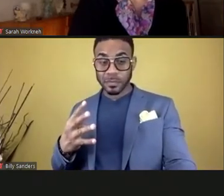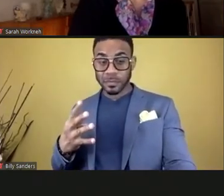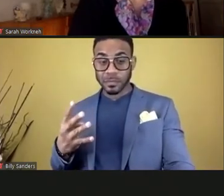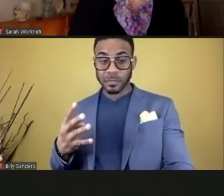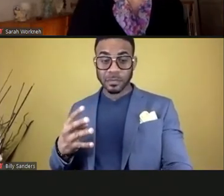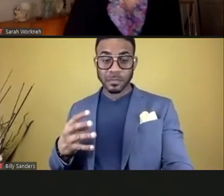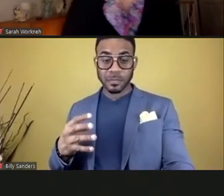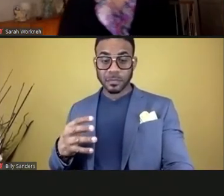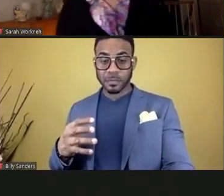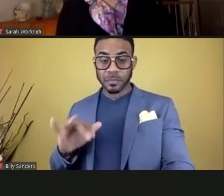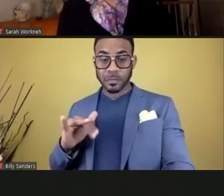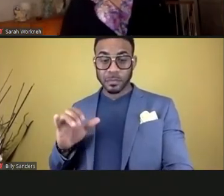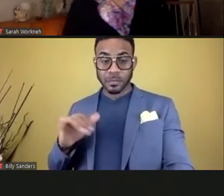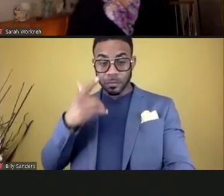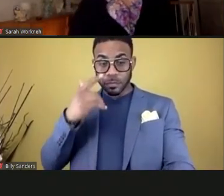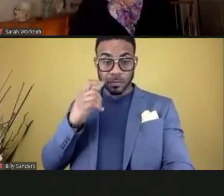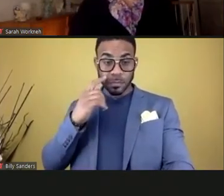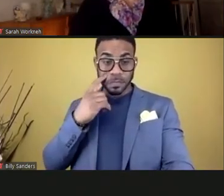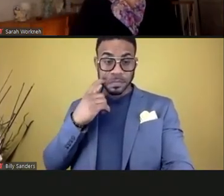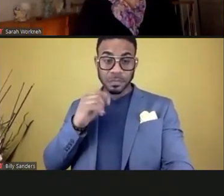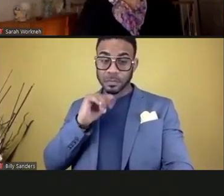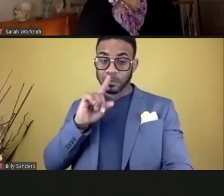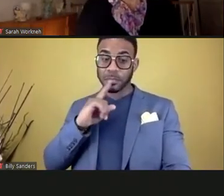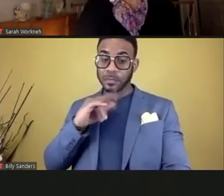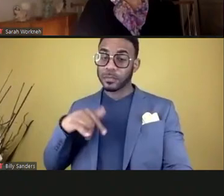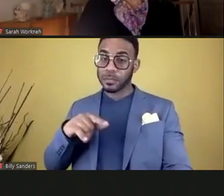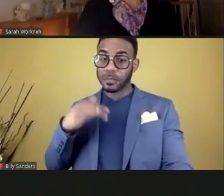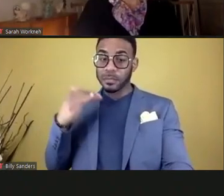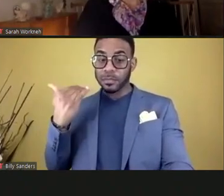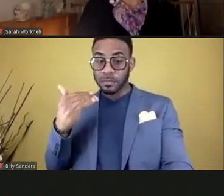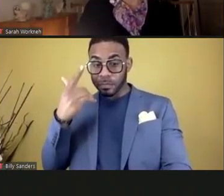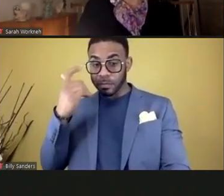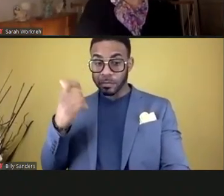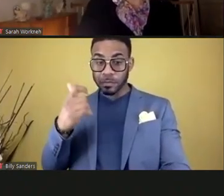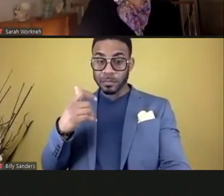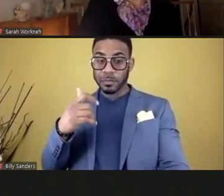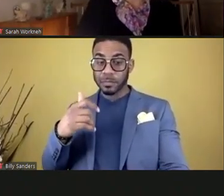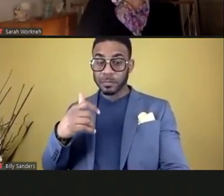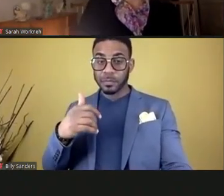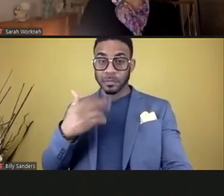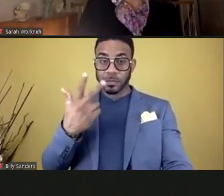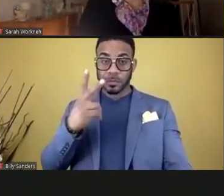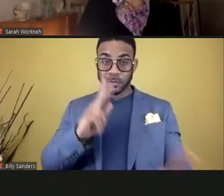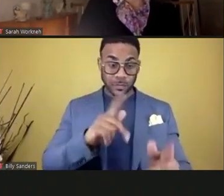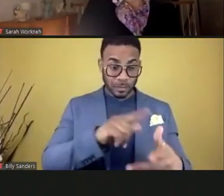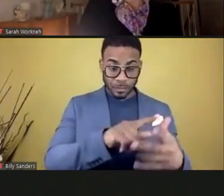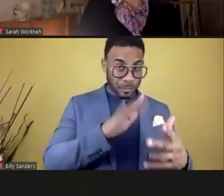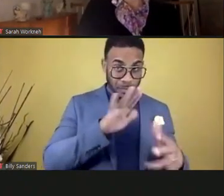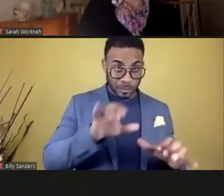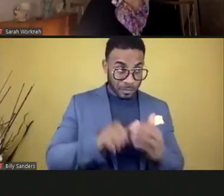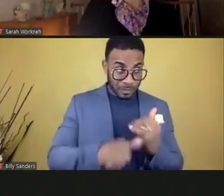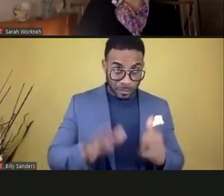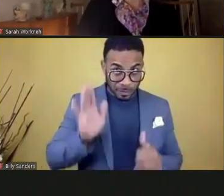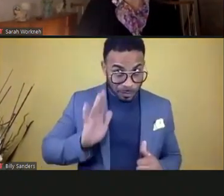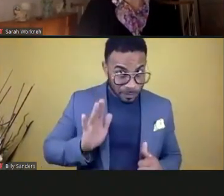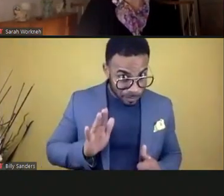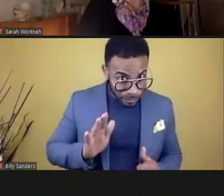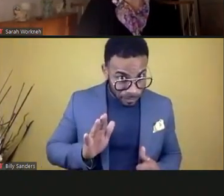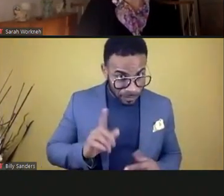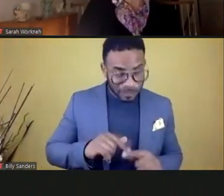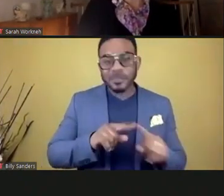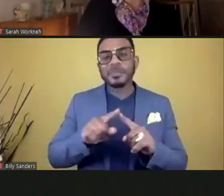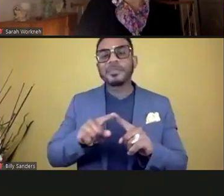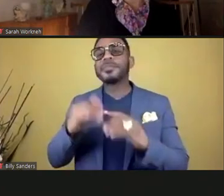like how we can do it. Because not only are we limited because we are three people who have never done this shit before, but we're